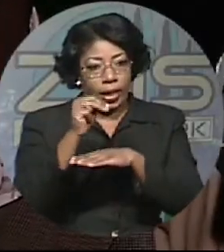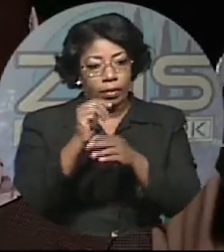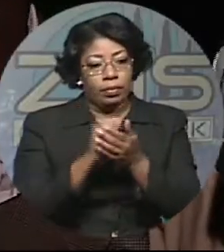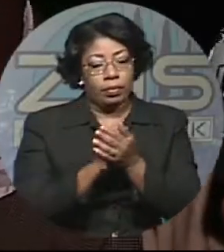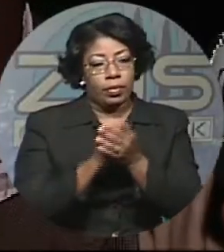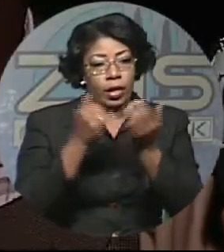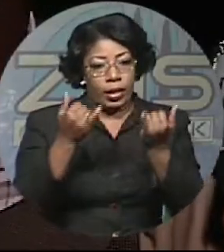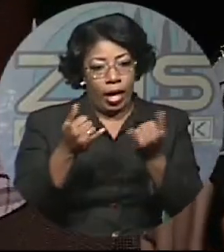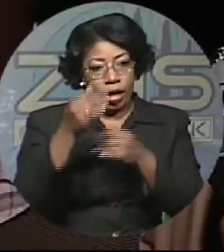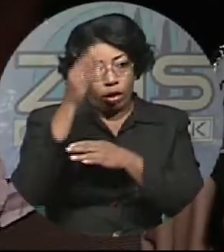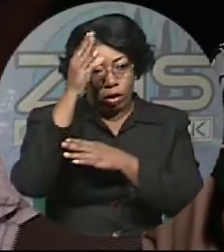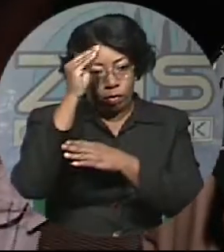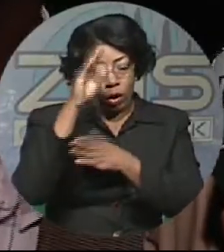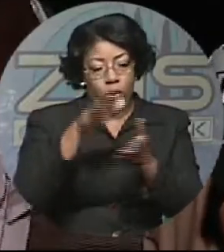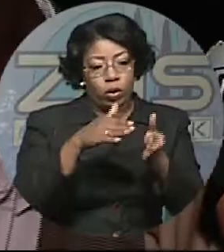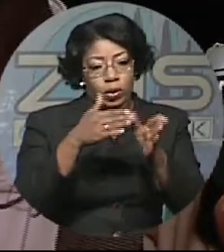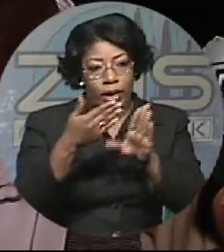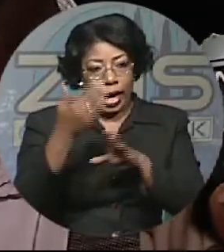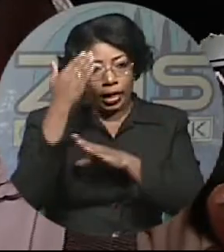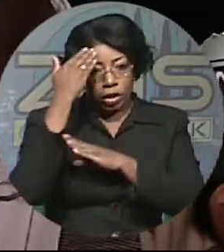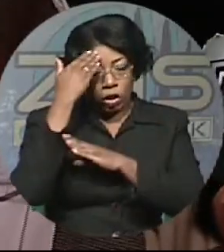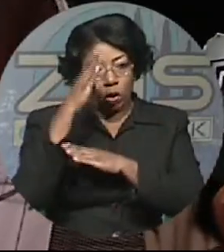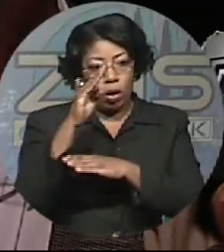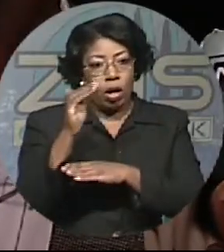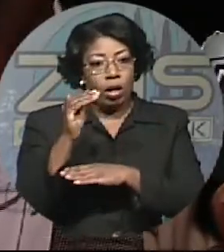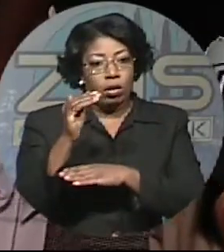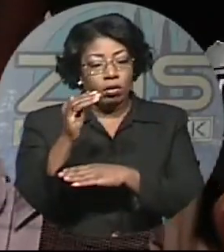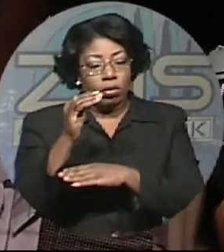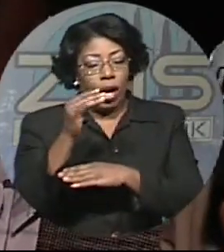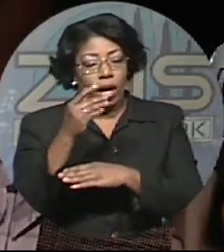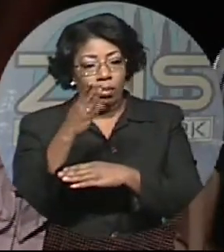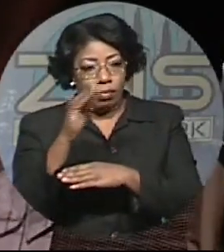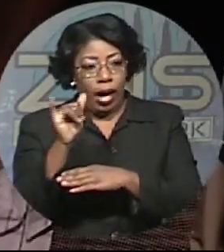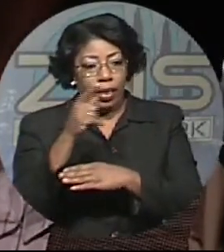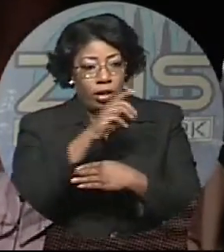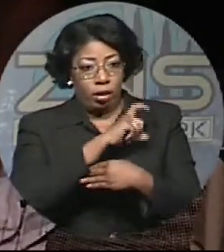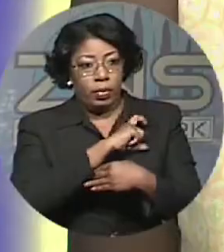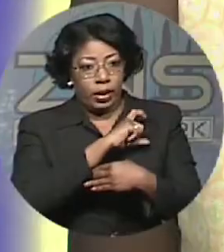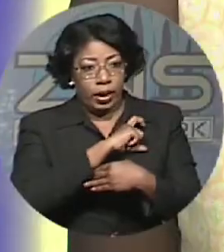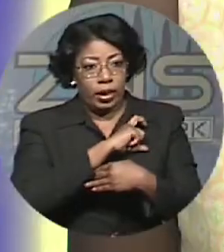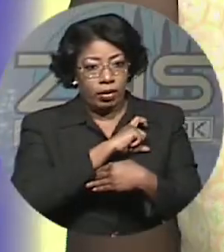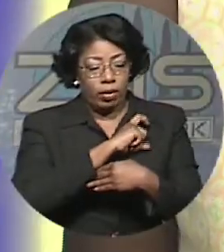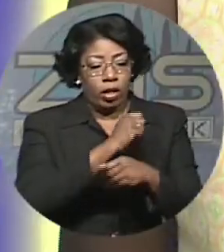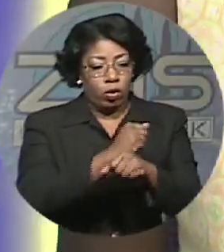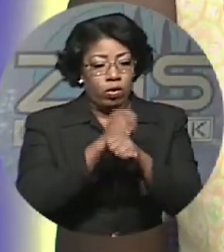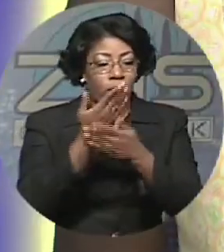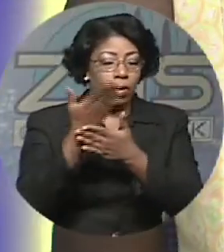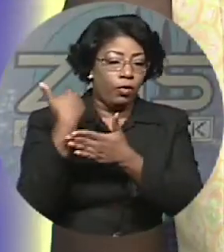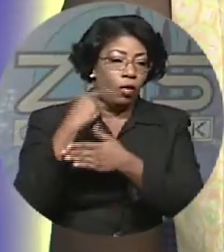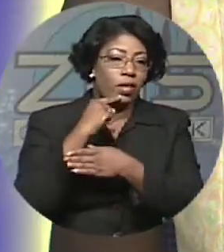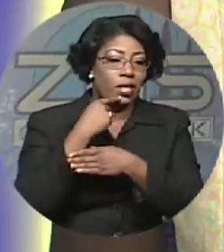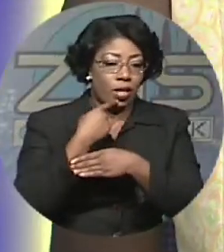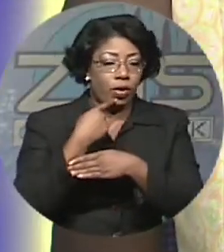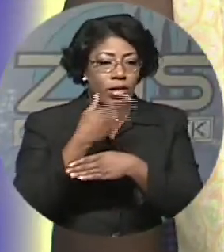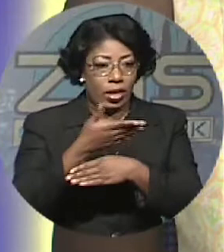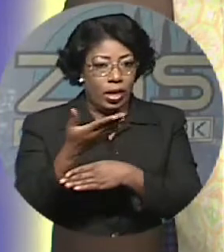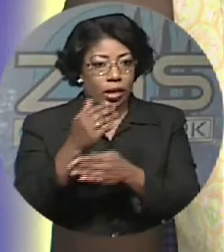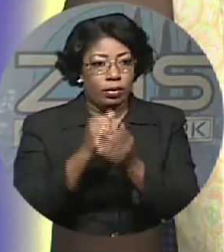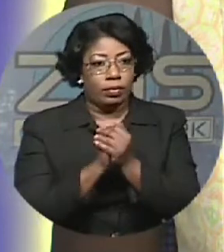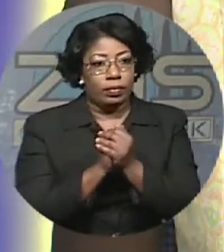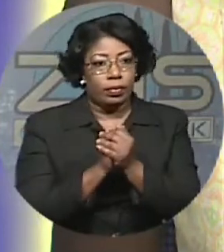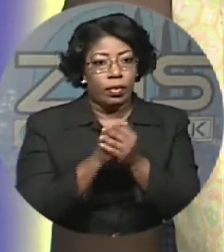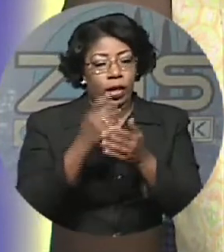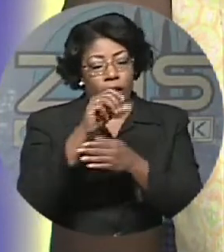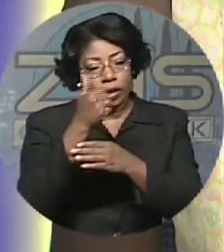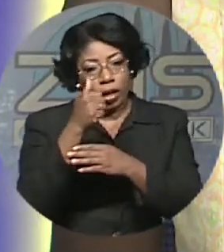police. He has just been released on bail for a serious matter. Another suspect shot by police